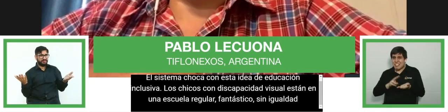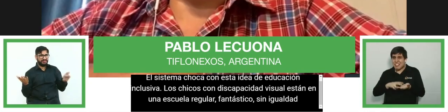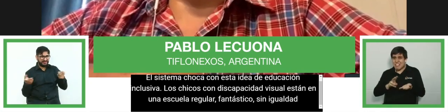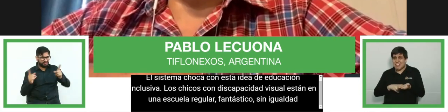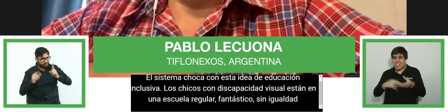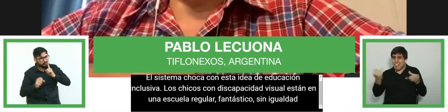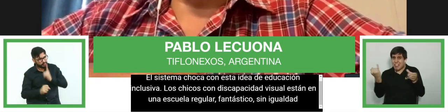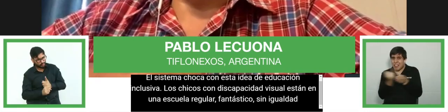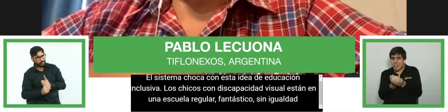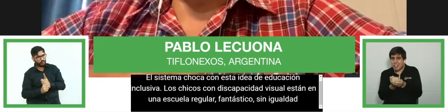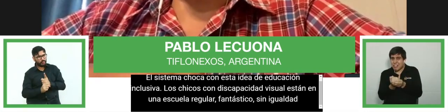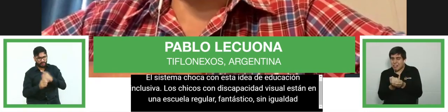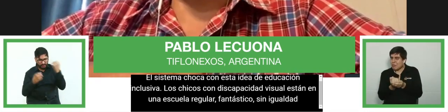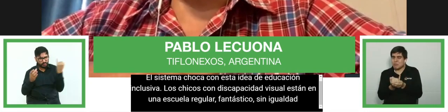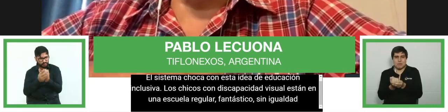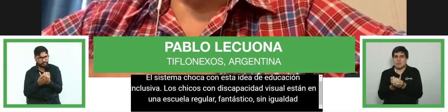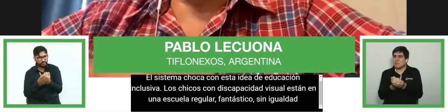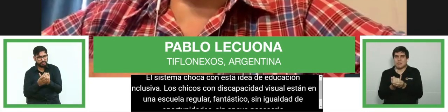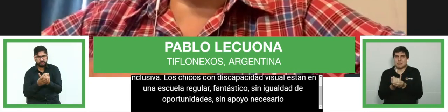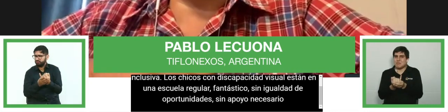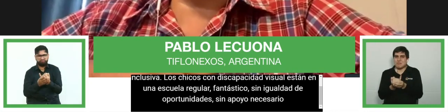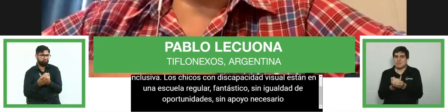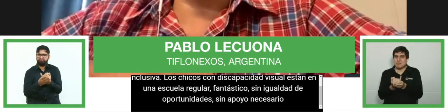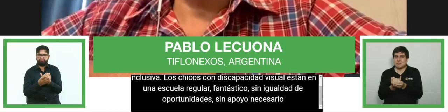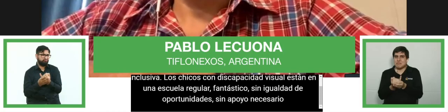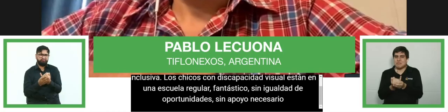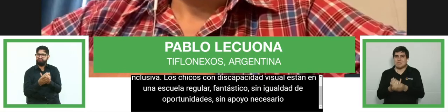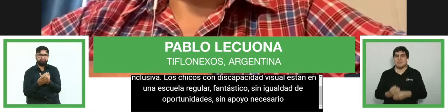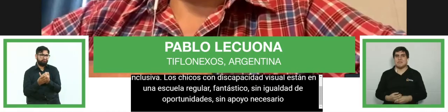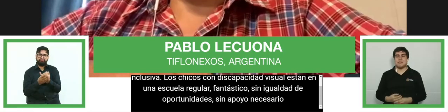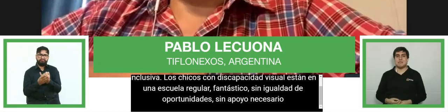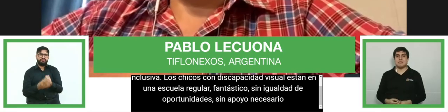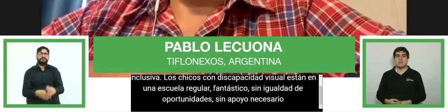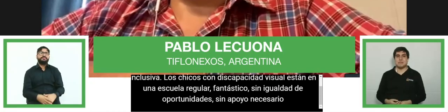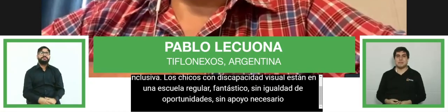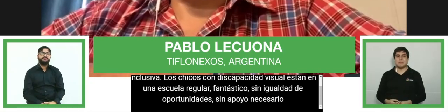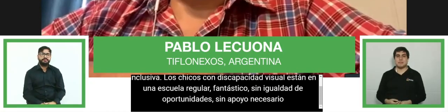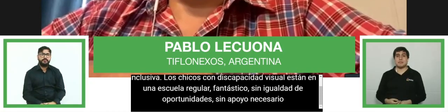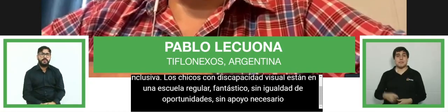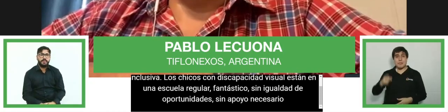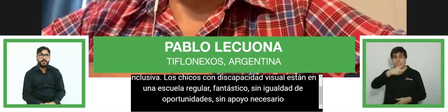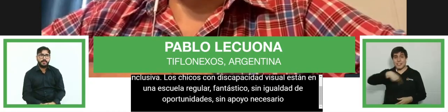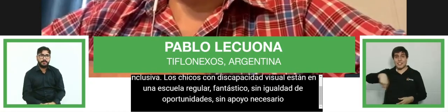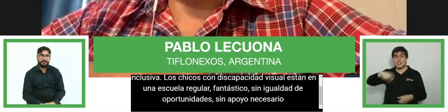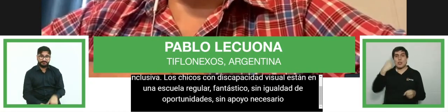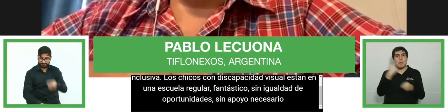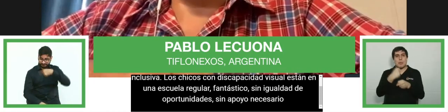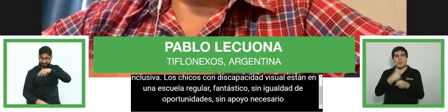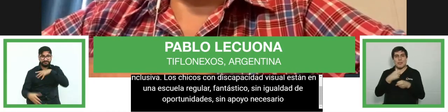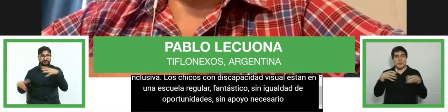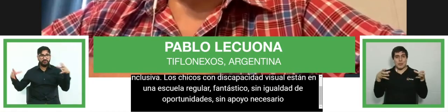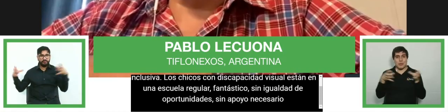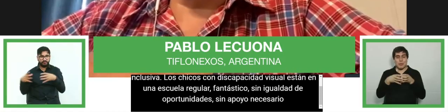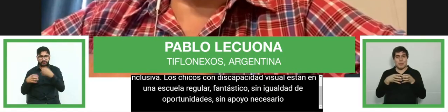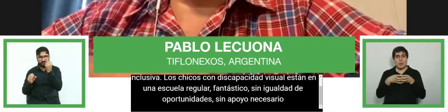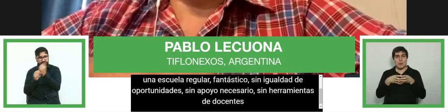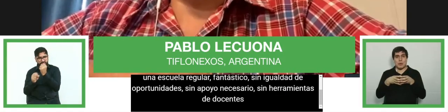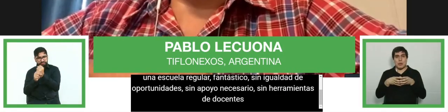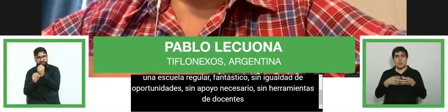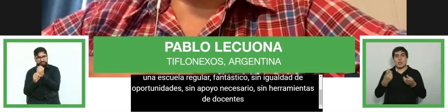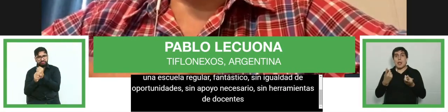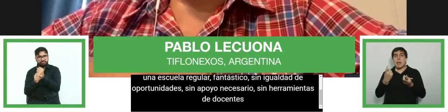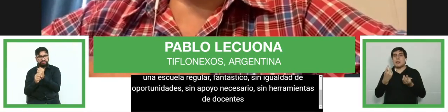and not for results. And that's why our work as an institution, non-profit